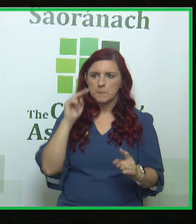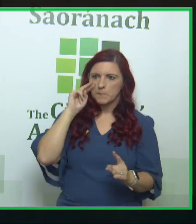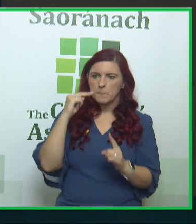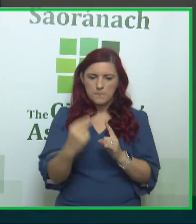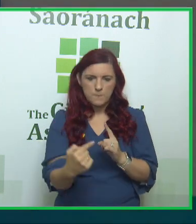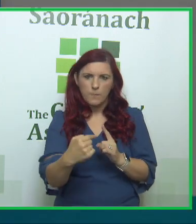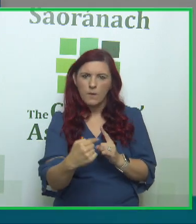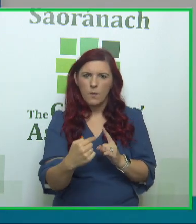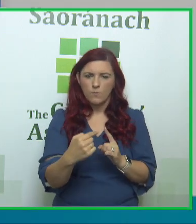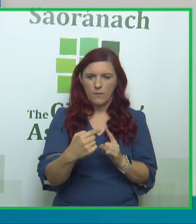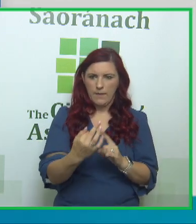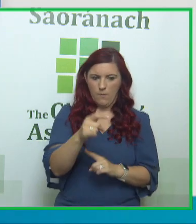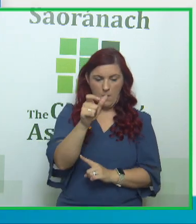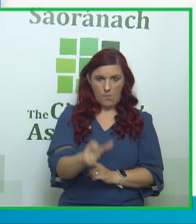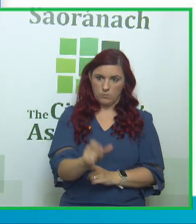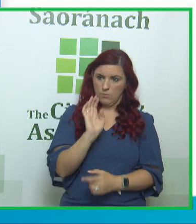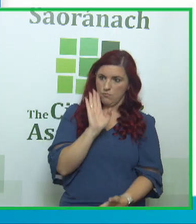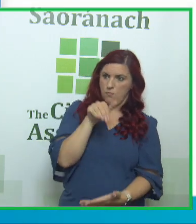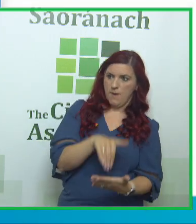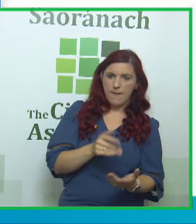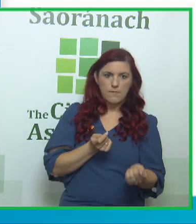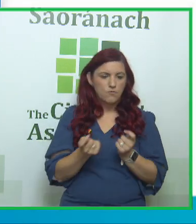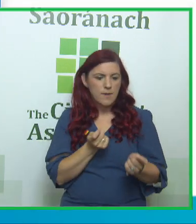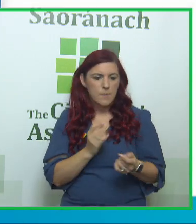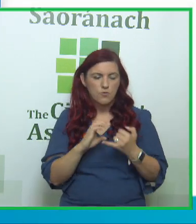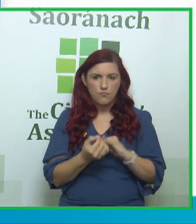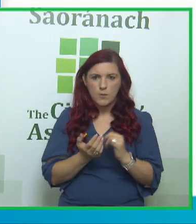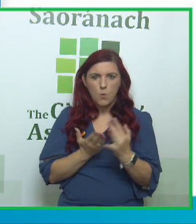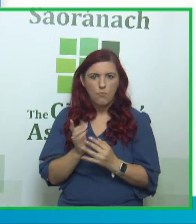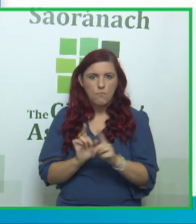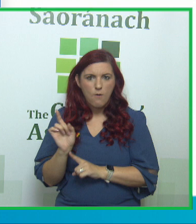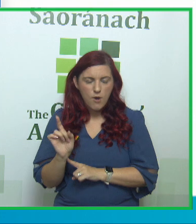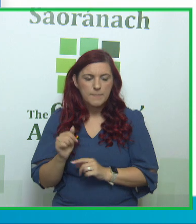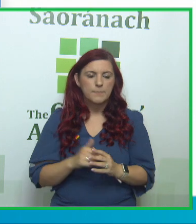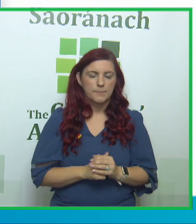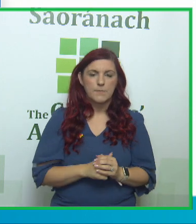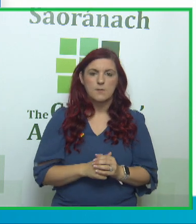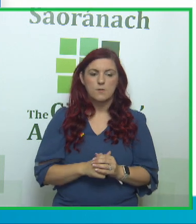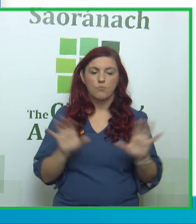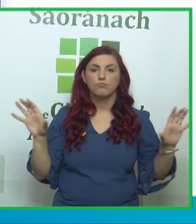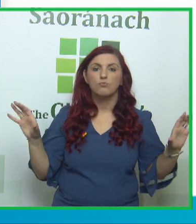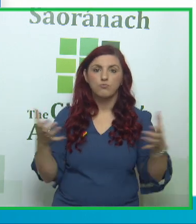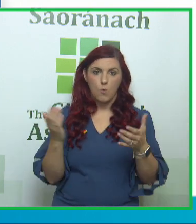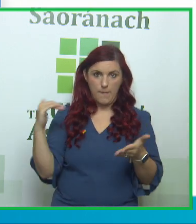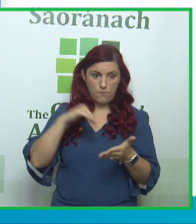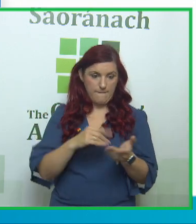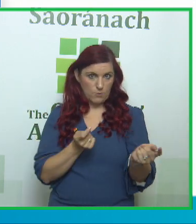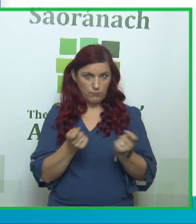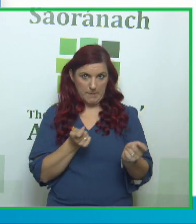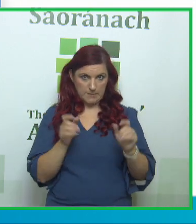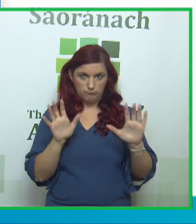what it looks like when someone shows up to treatment and tries to get recovery. So a bunch of people show up to get to treatment,